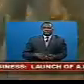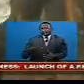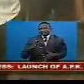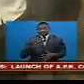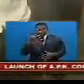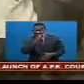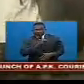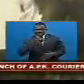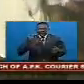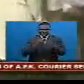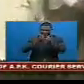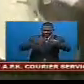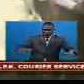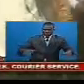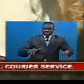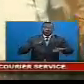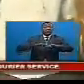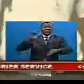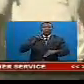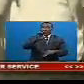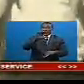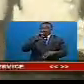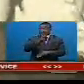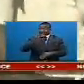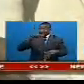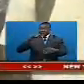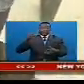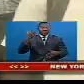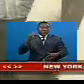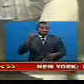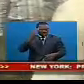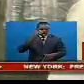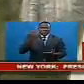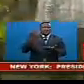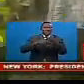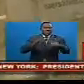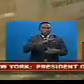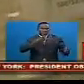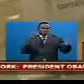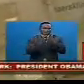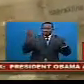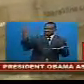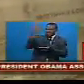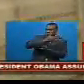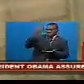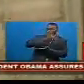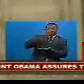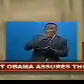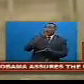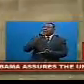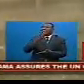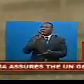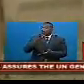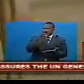Estimated that Ghana loses over $100 million as a result of illegal chainsaw operations and illegal exportation of timber